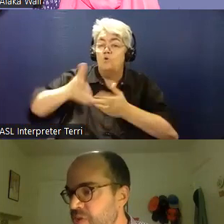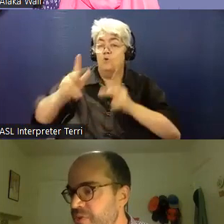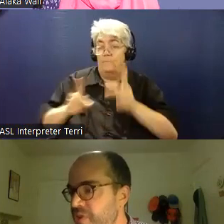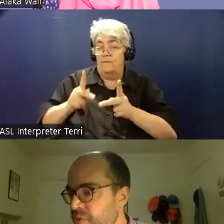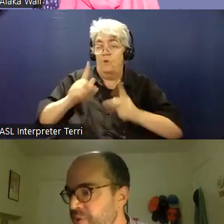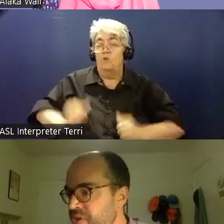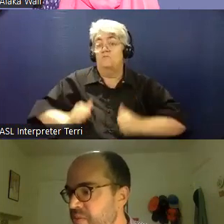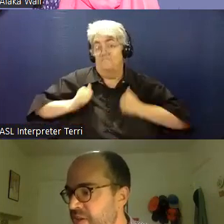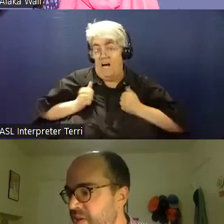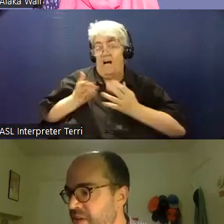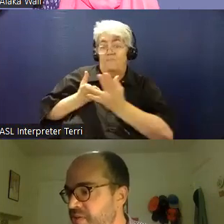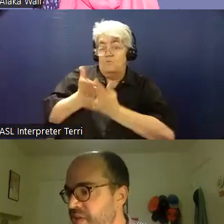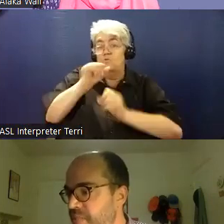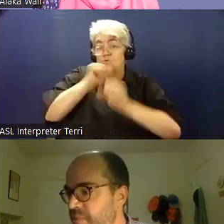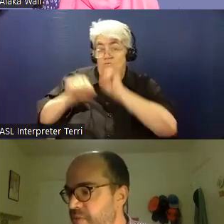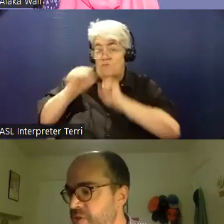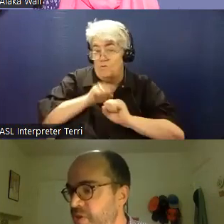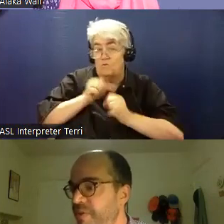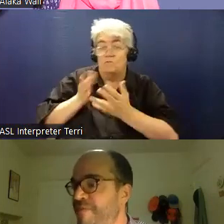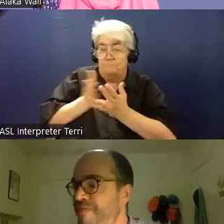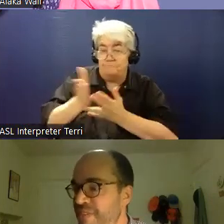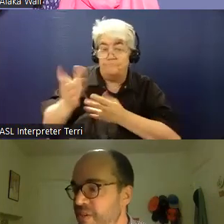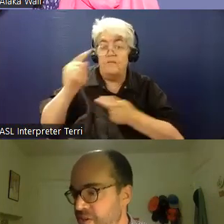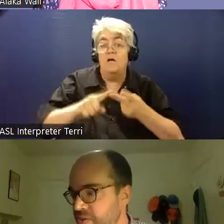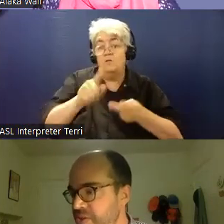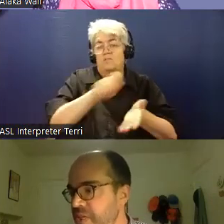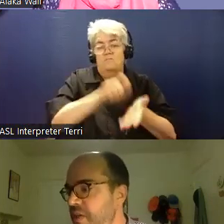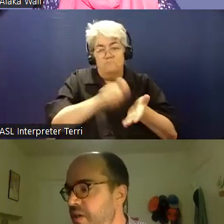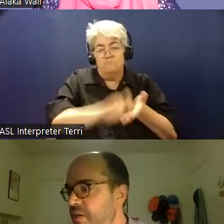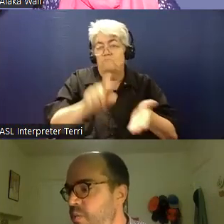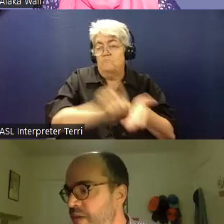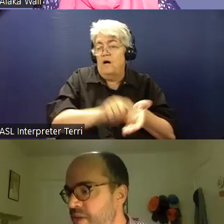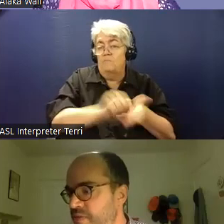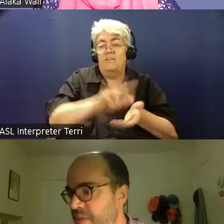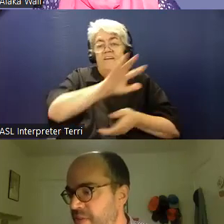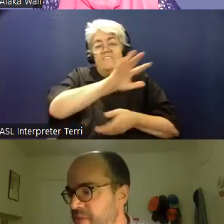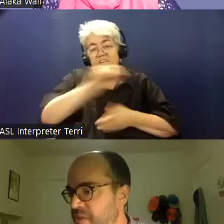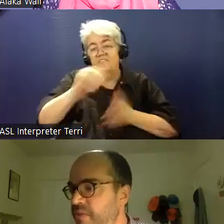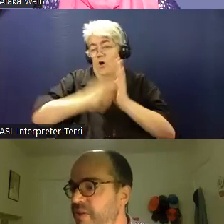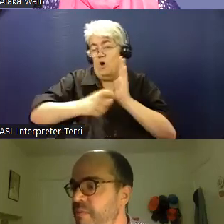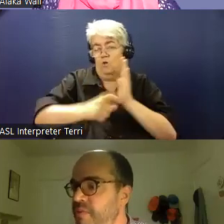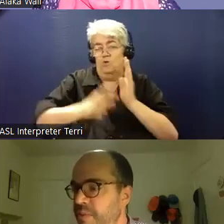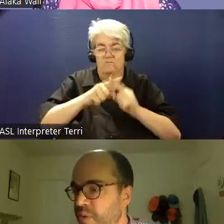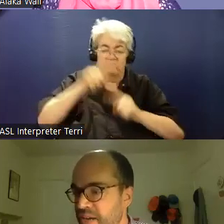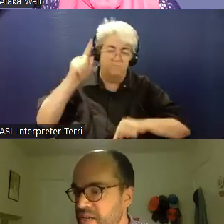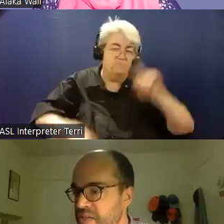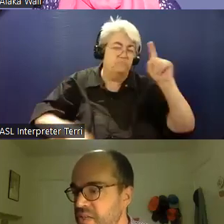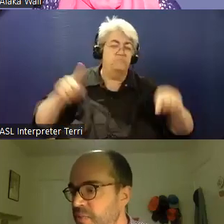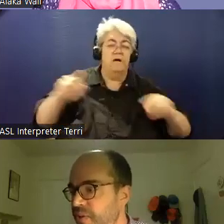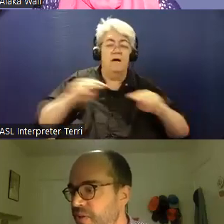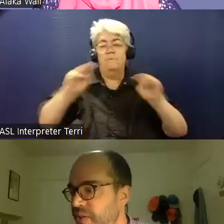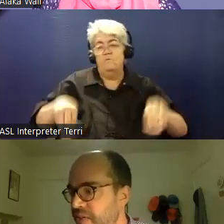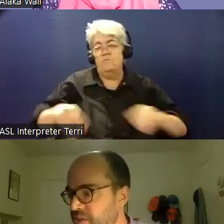She has authored several books and monographs and published over 50 articles on a wide range of topics, including museum